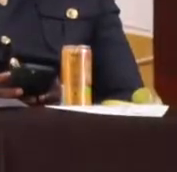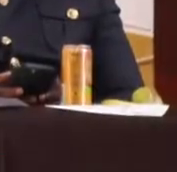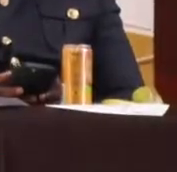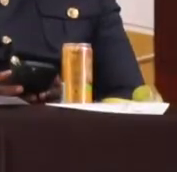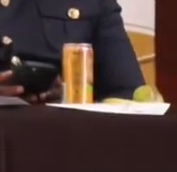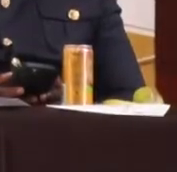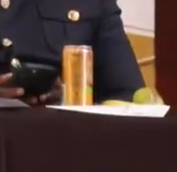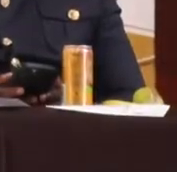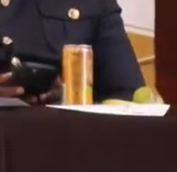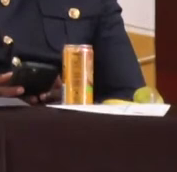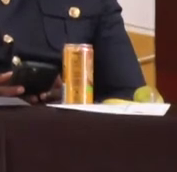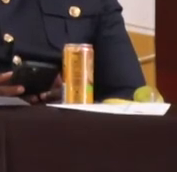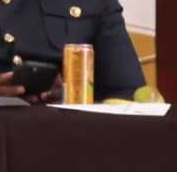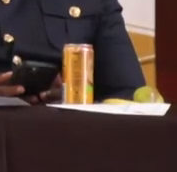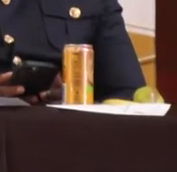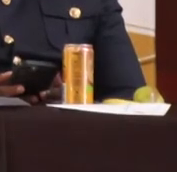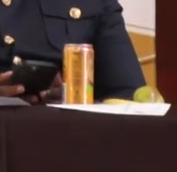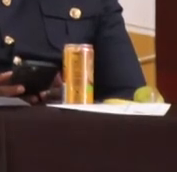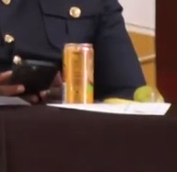it noisy